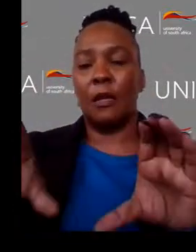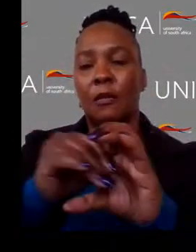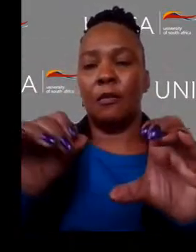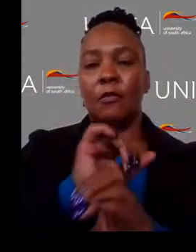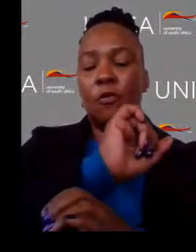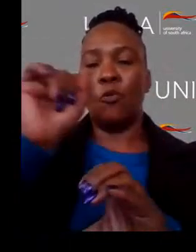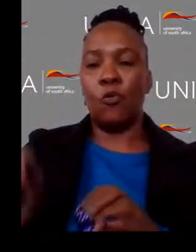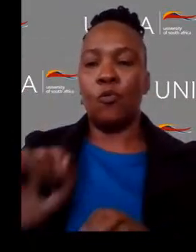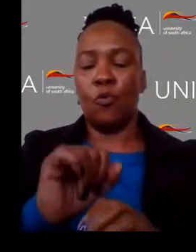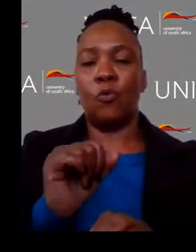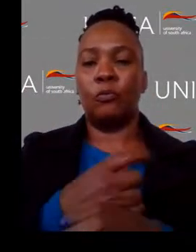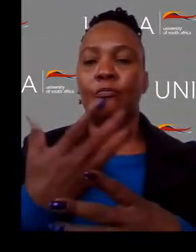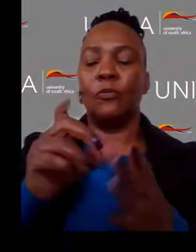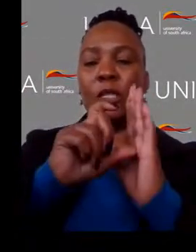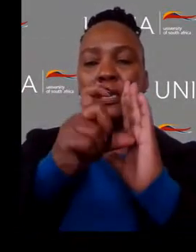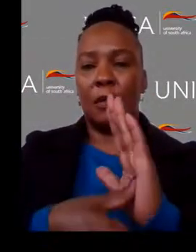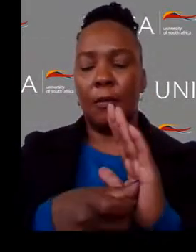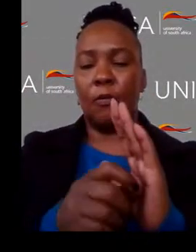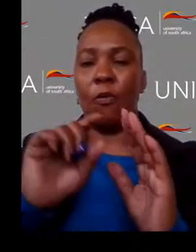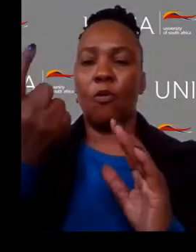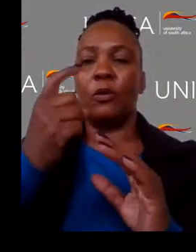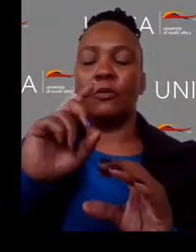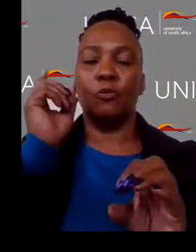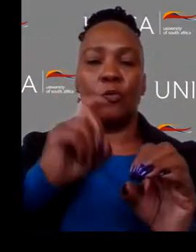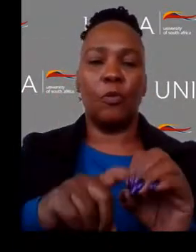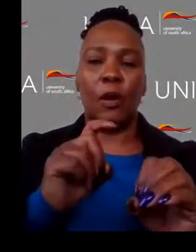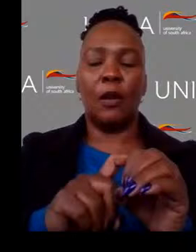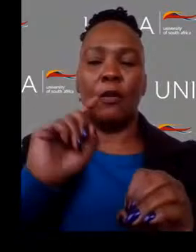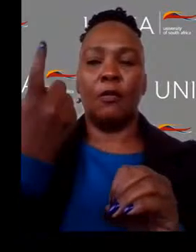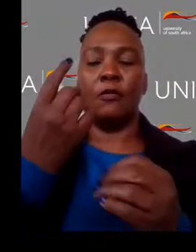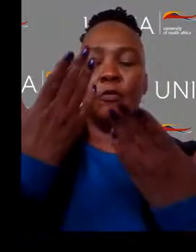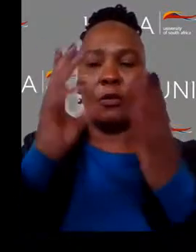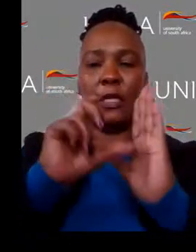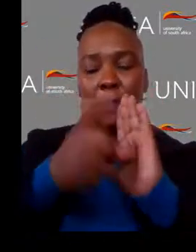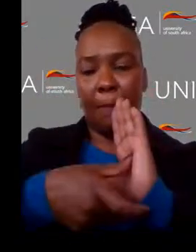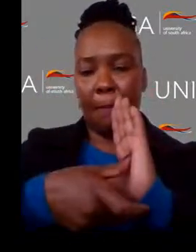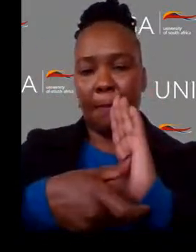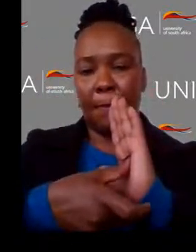disability, only to qualifying students with disabilities.